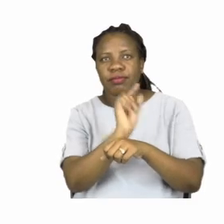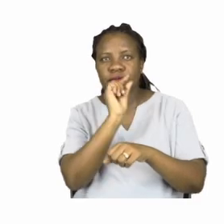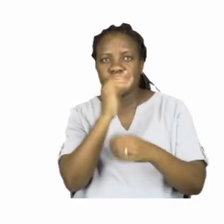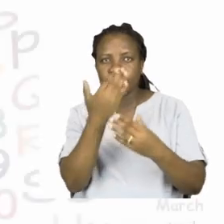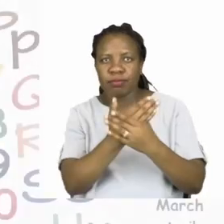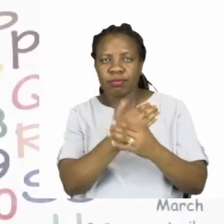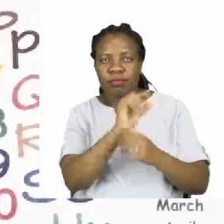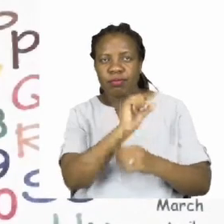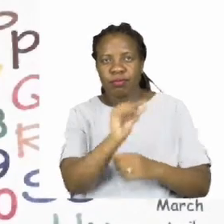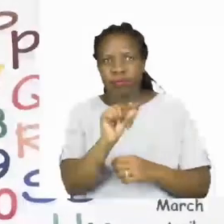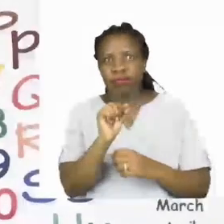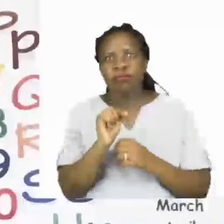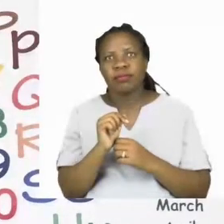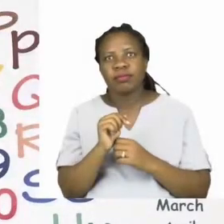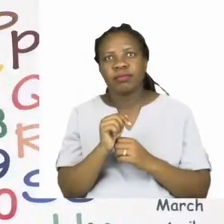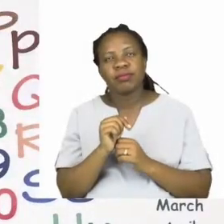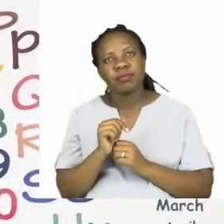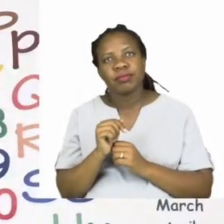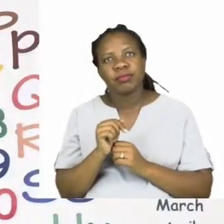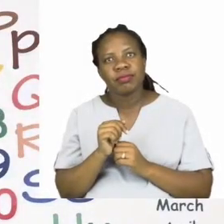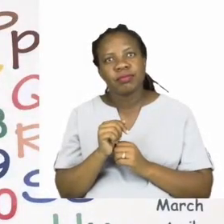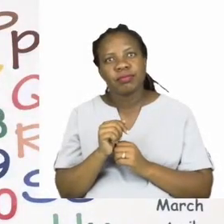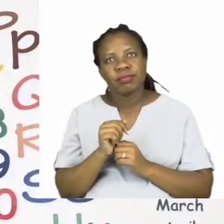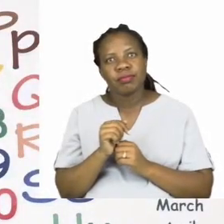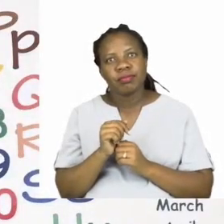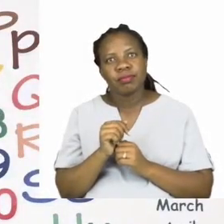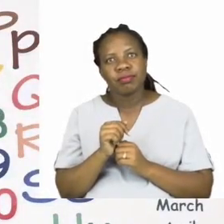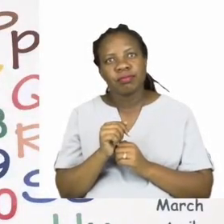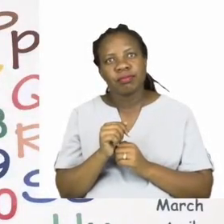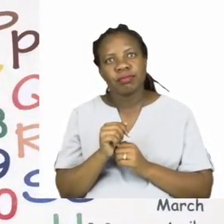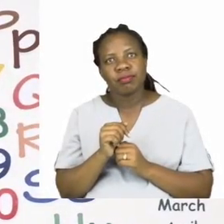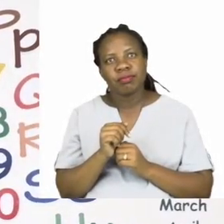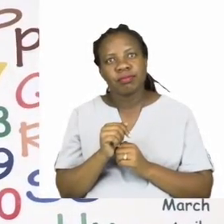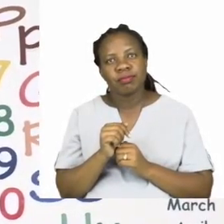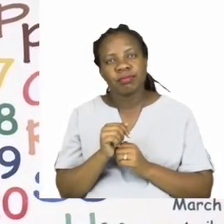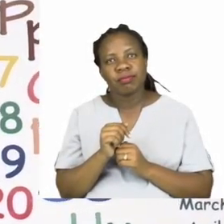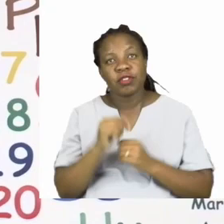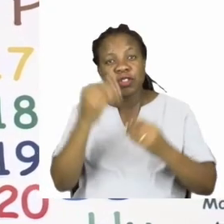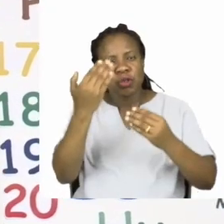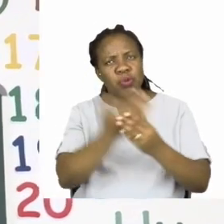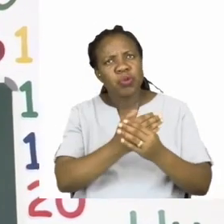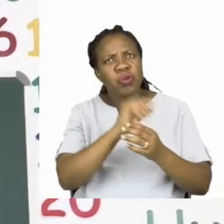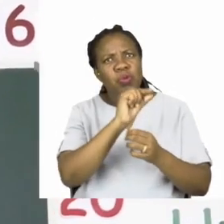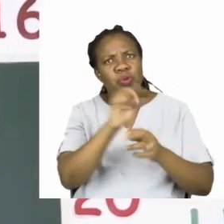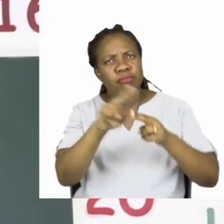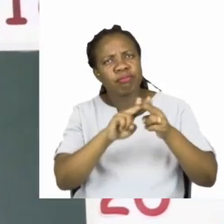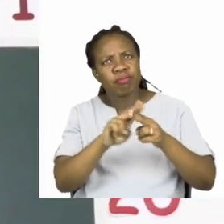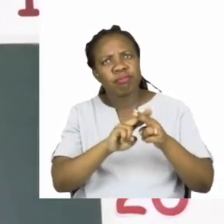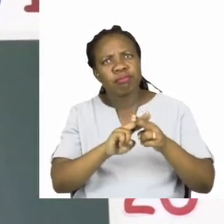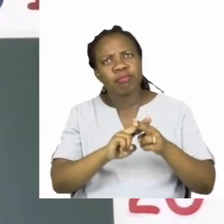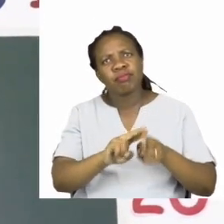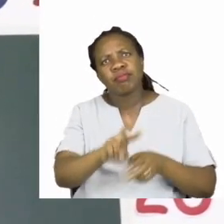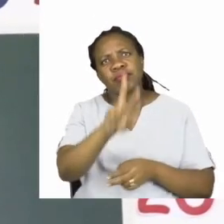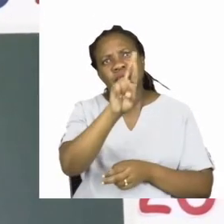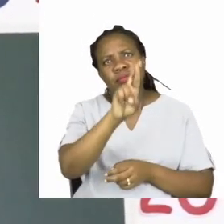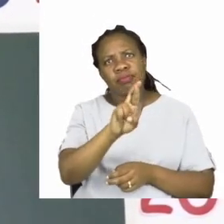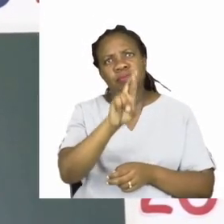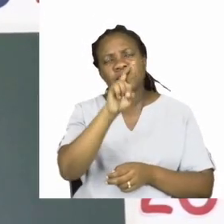at the board. Now I've gone ahead and filled in our word. Our word today